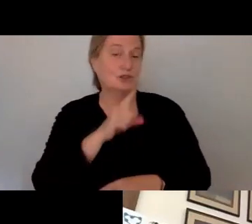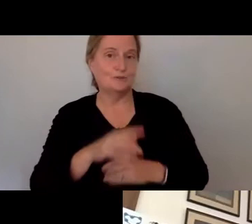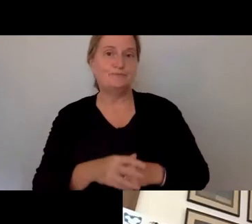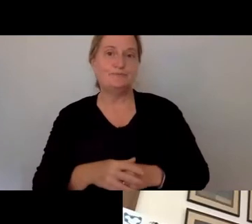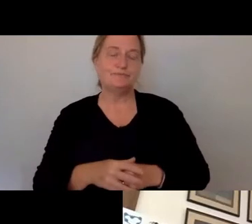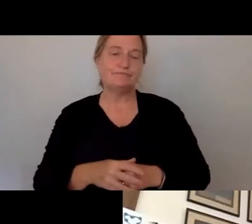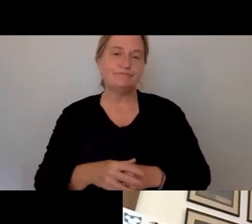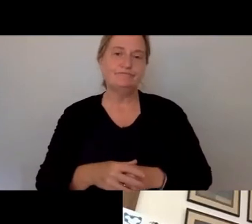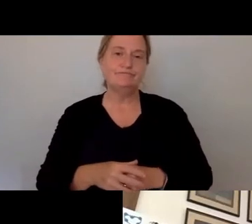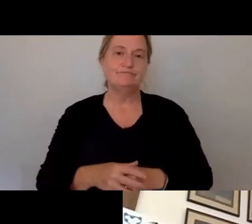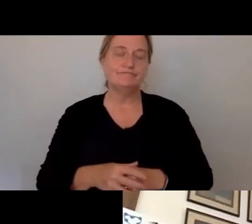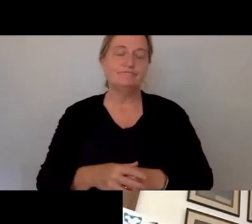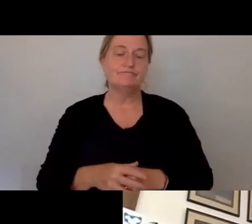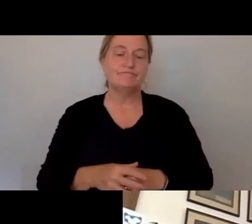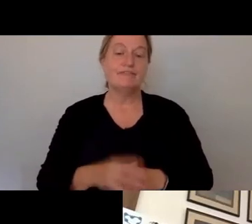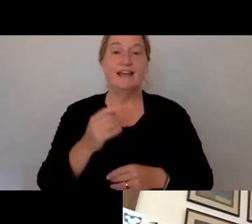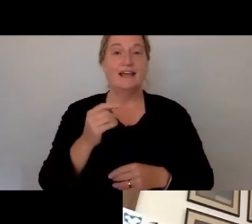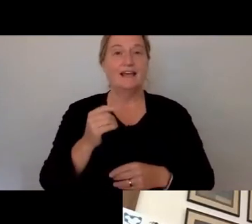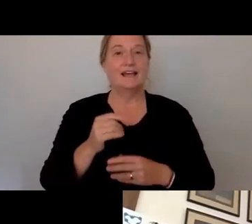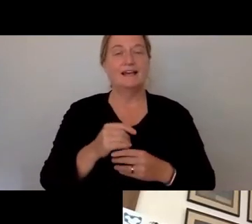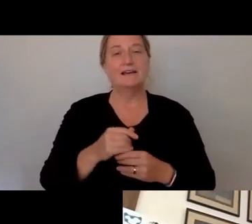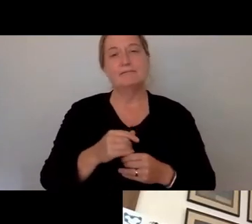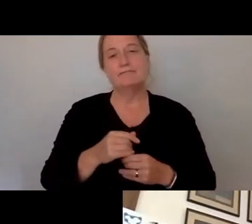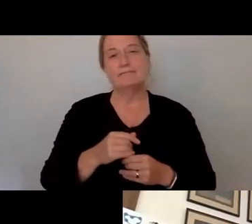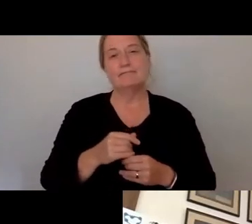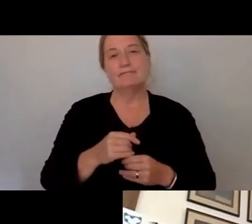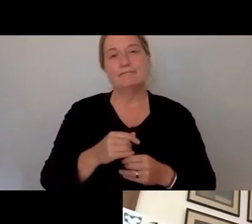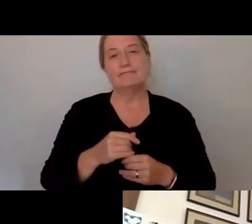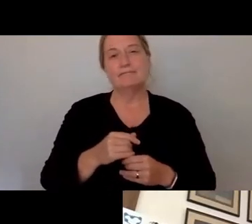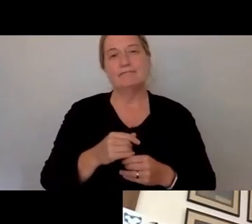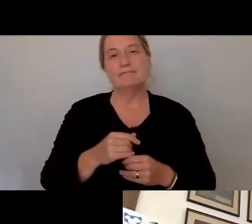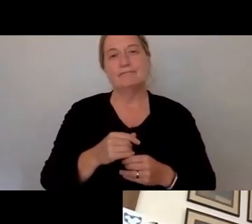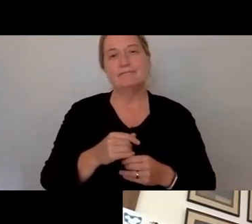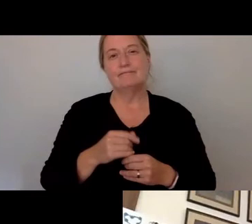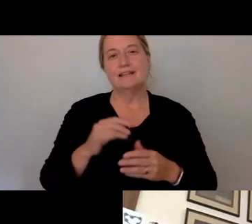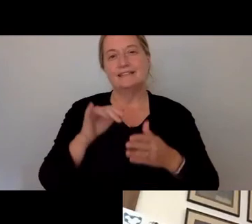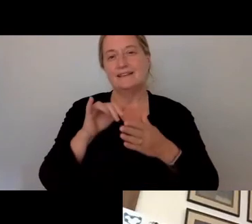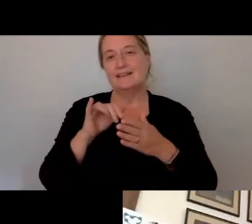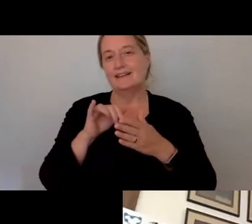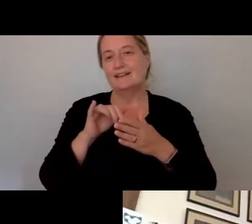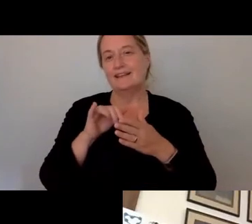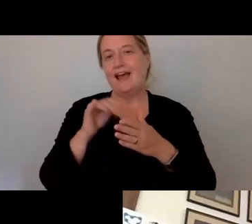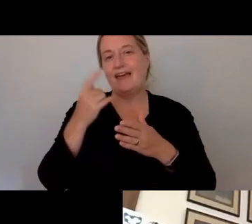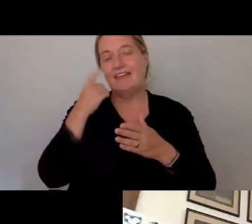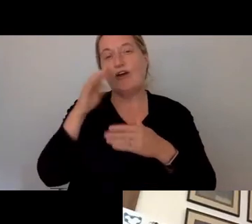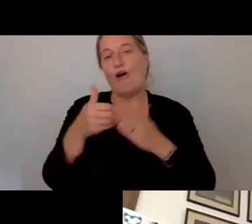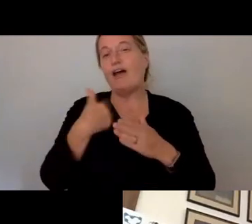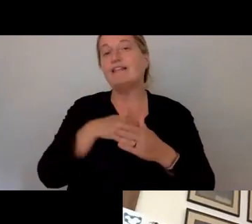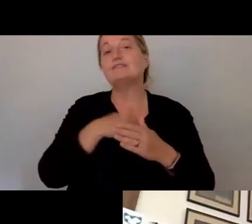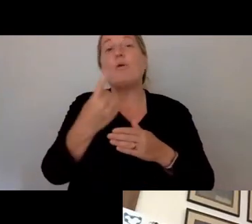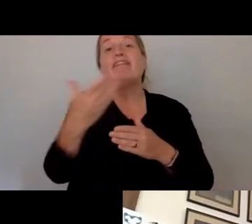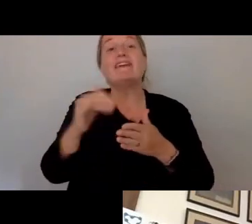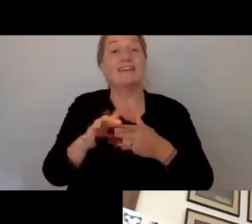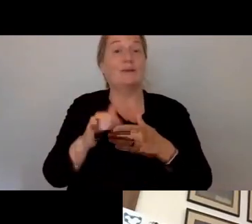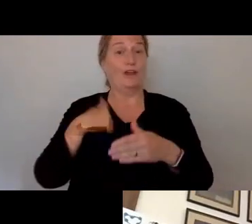us, I think, I don't know all the participants or how many are on, but I think that we all could agree that we're frustrated with how things could